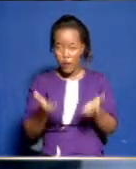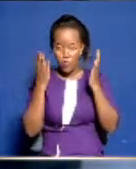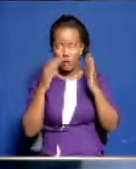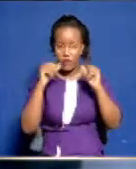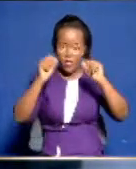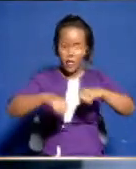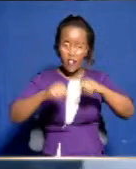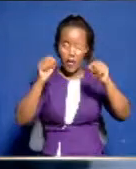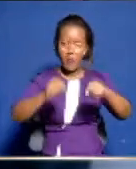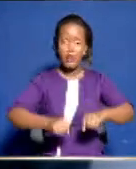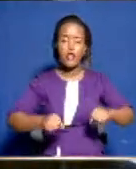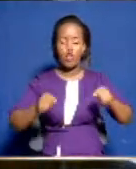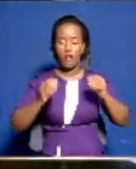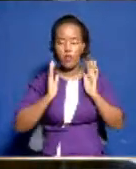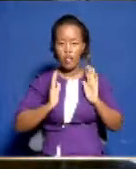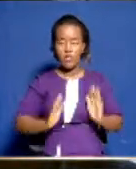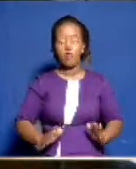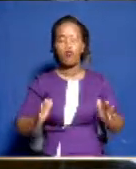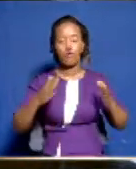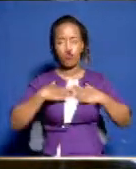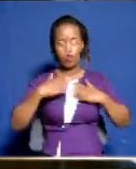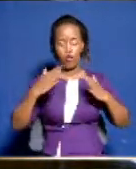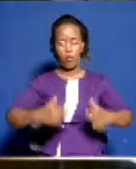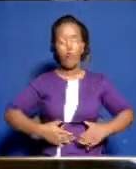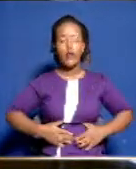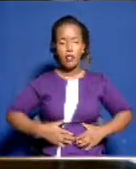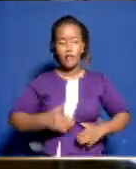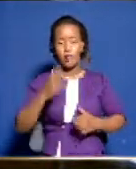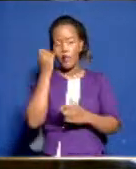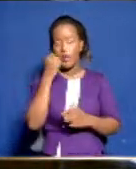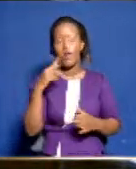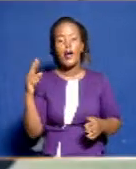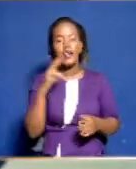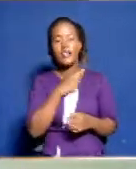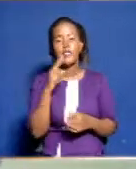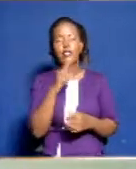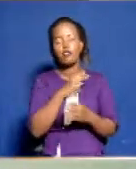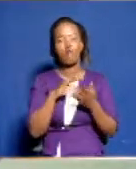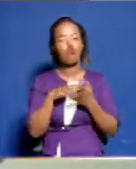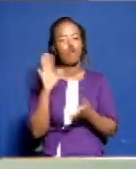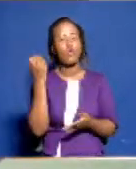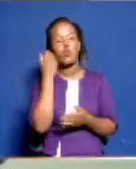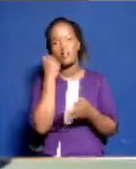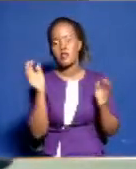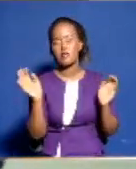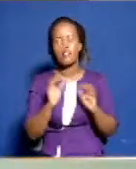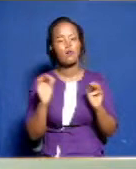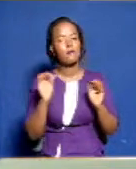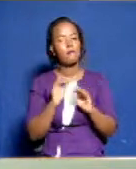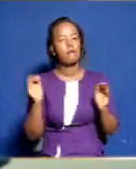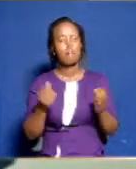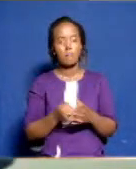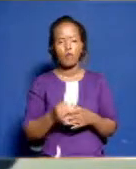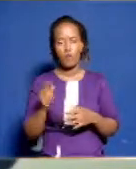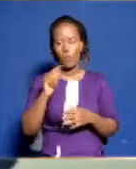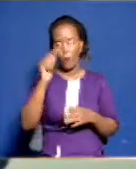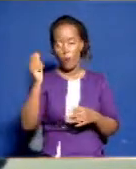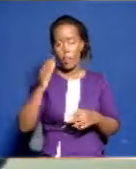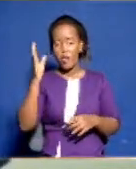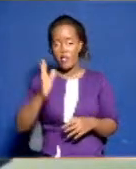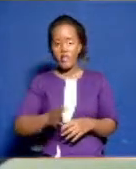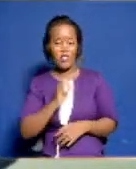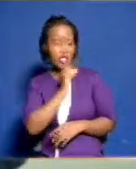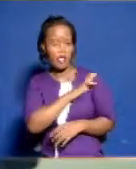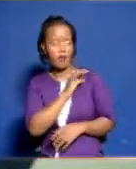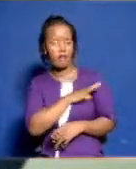individuals to fight off the virus, thus reducing risk of severe illness. Kenyans should not be afraid to get cover and